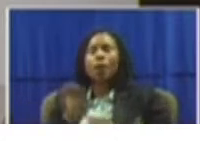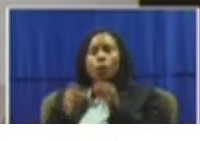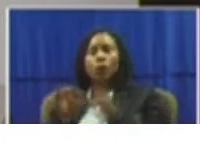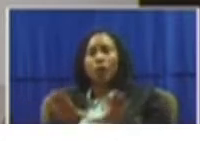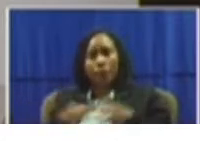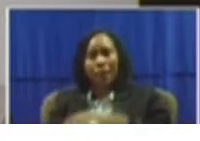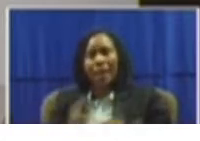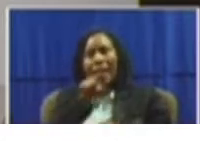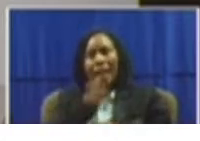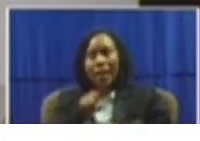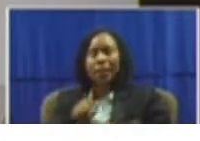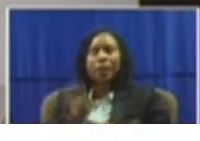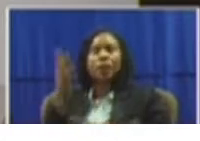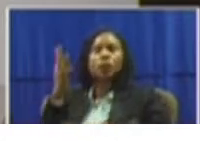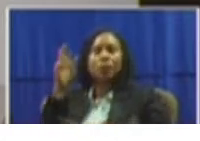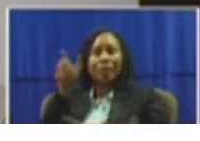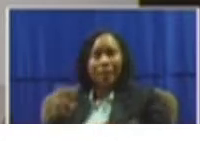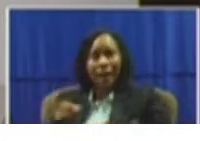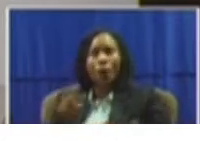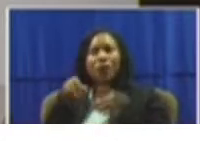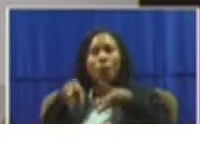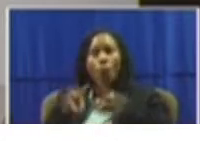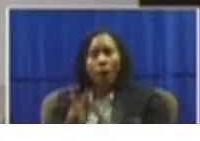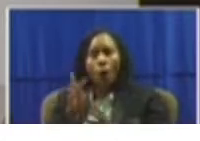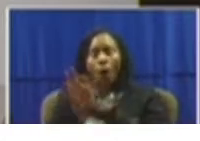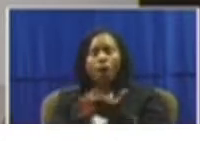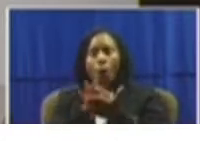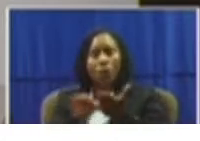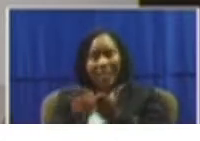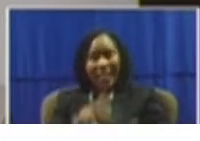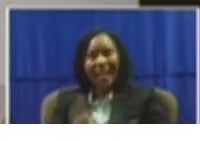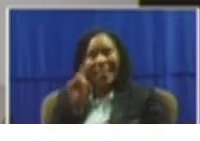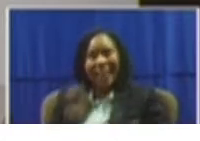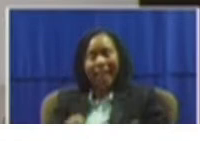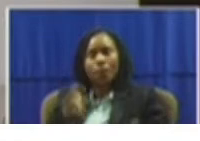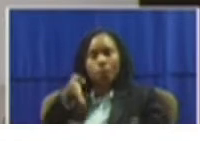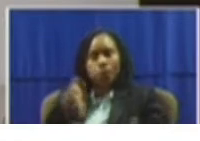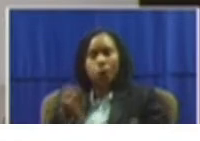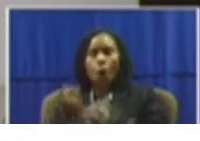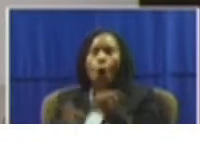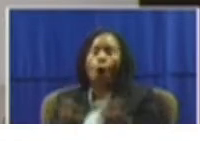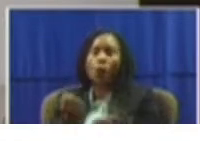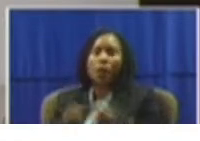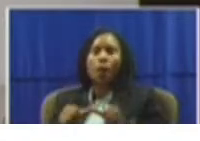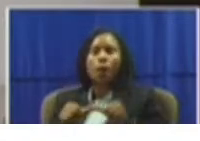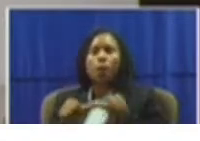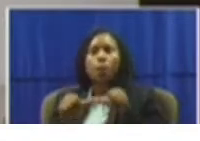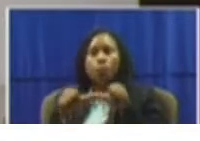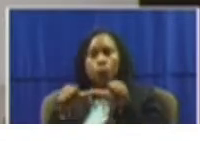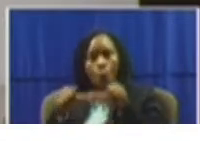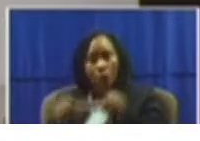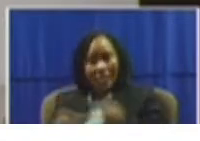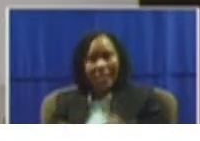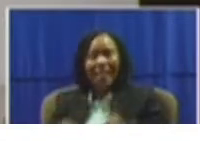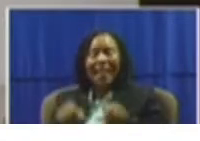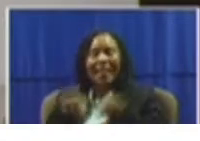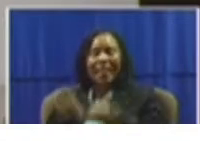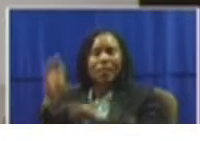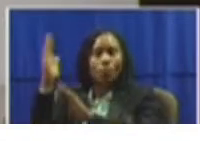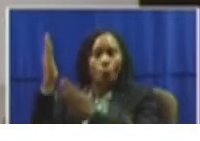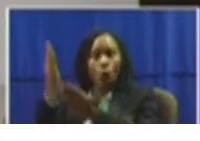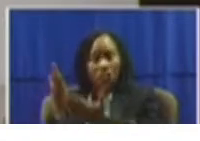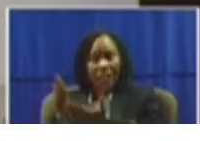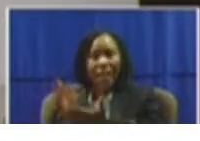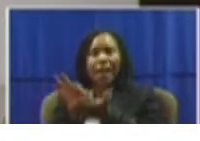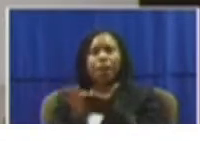the method of voting, and that is before the courts. We can't proceed in this motion and